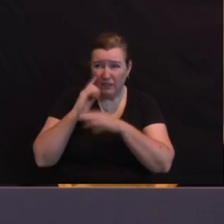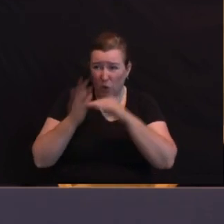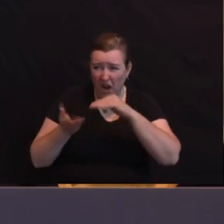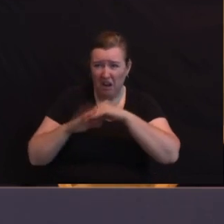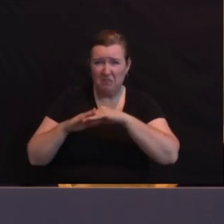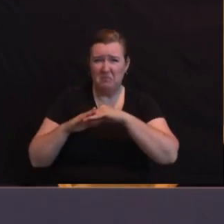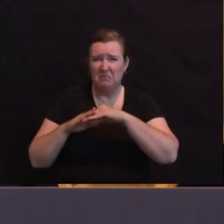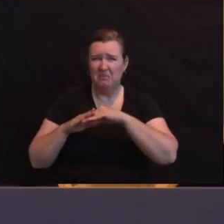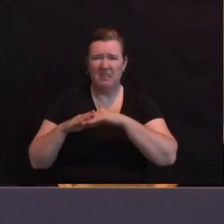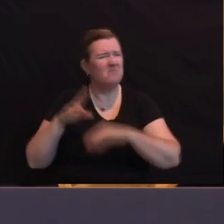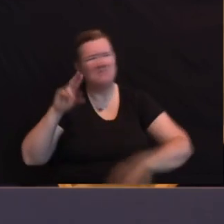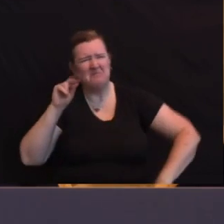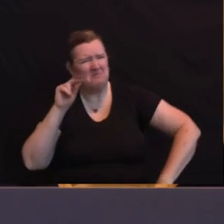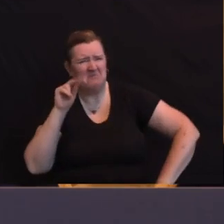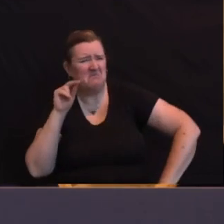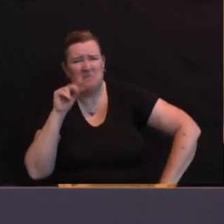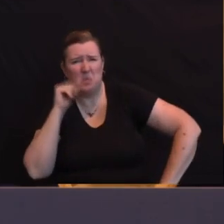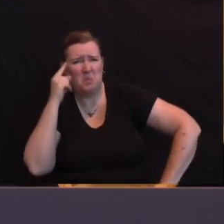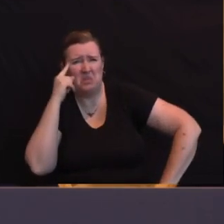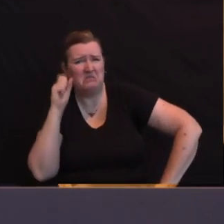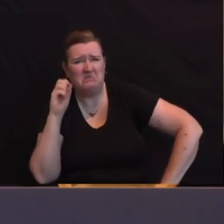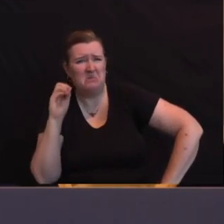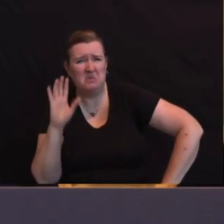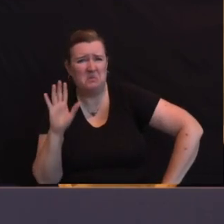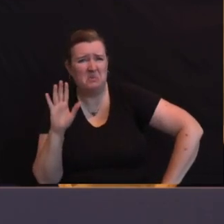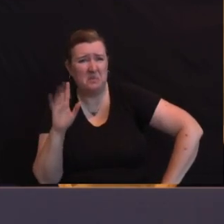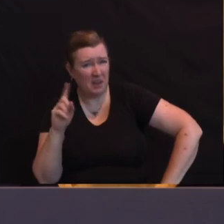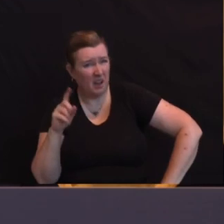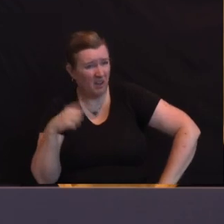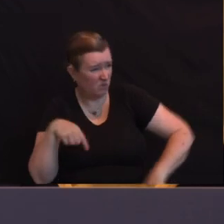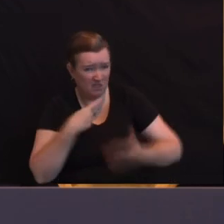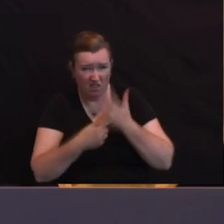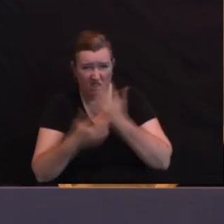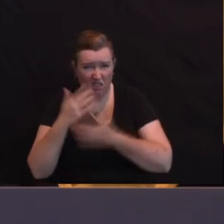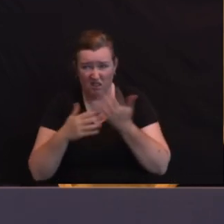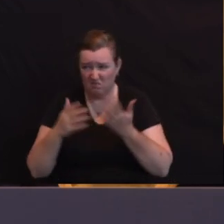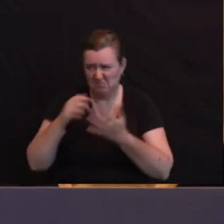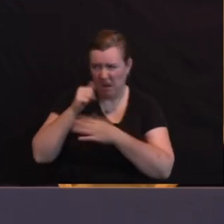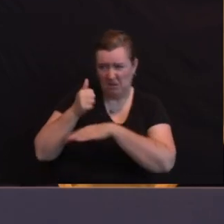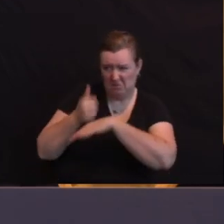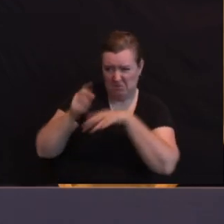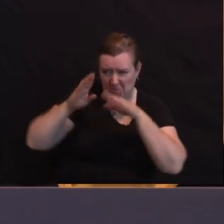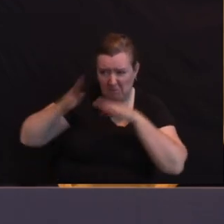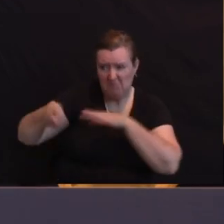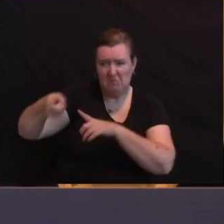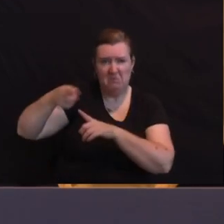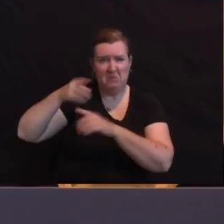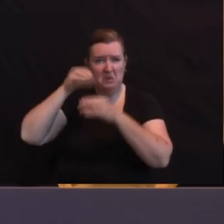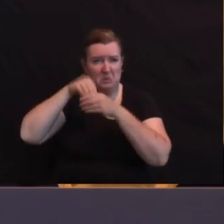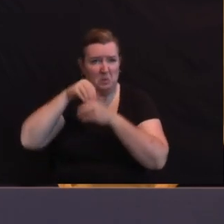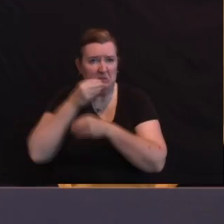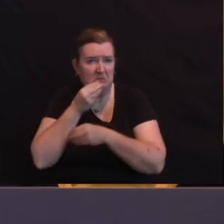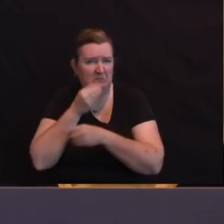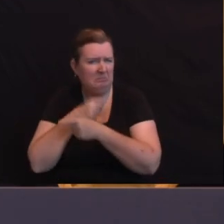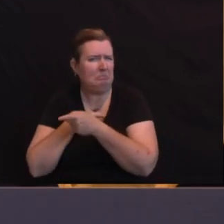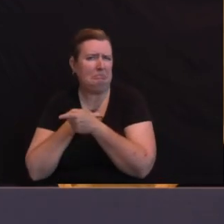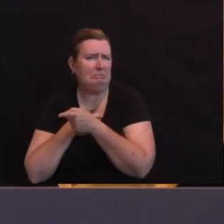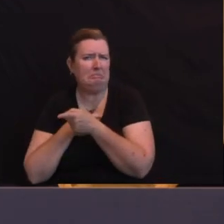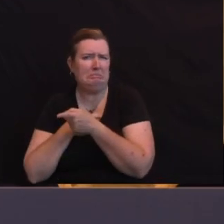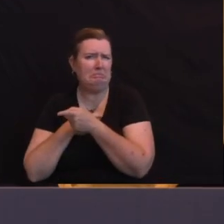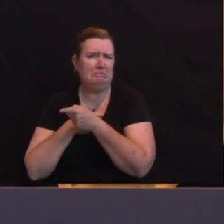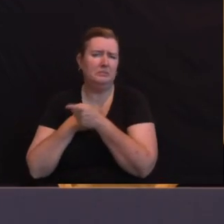but in our private deliberations, we haven't seen that. So as it relates to specifically indoor dining, I hope at the